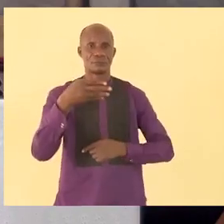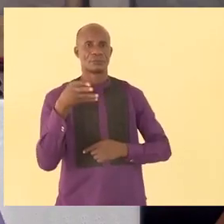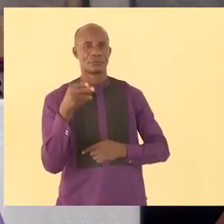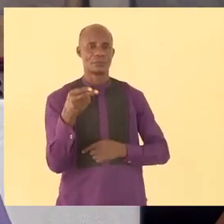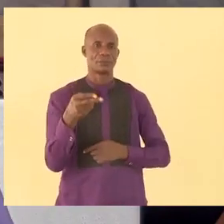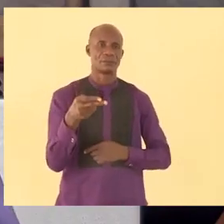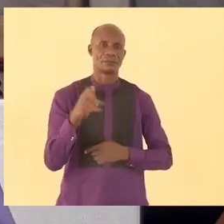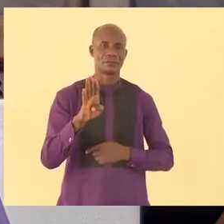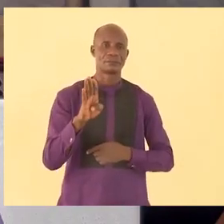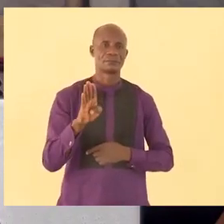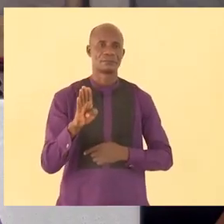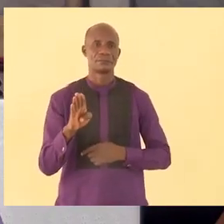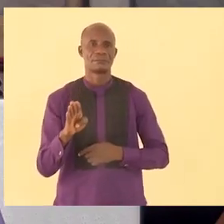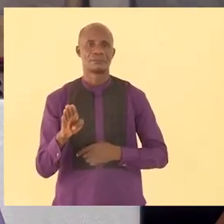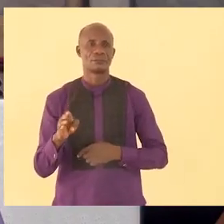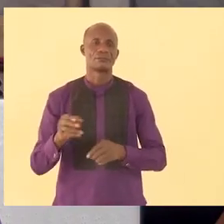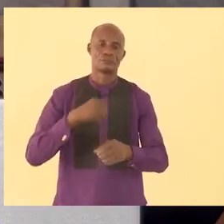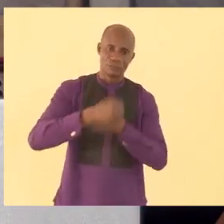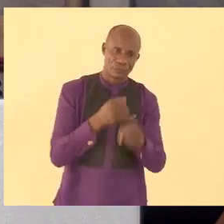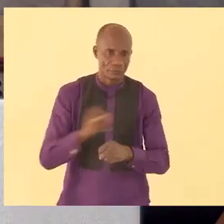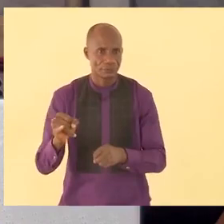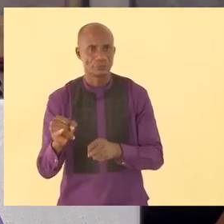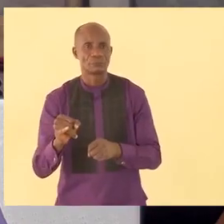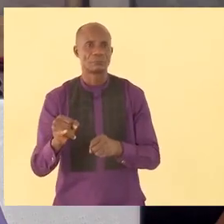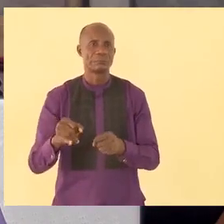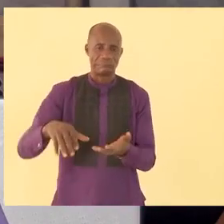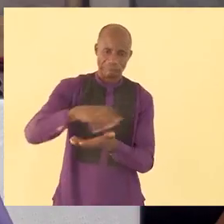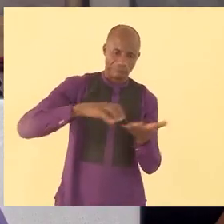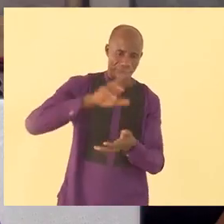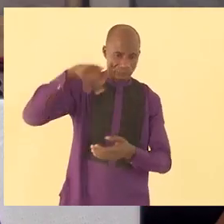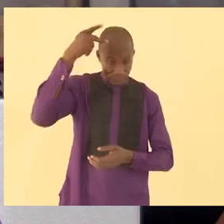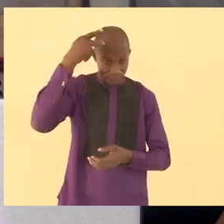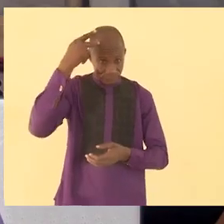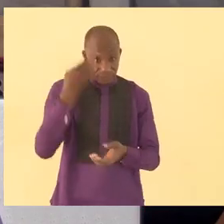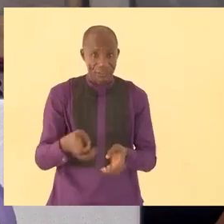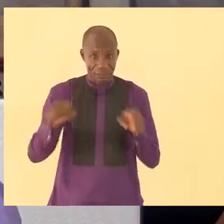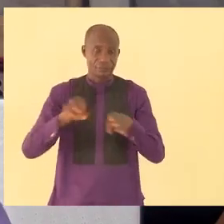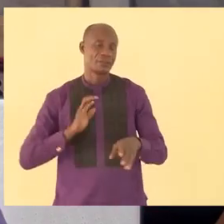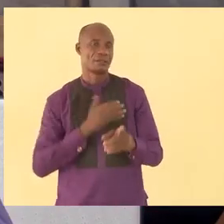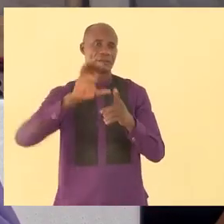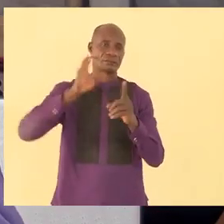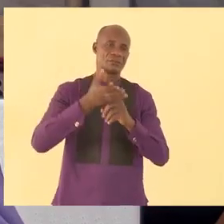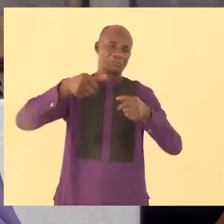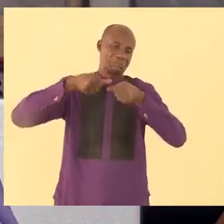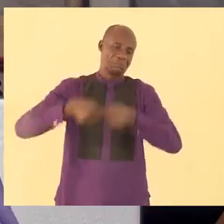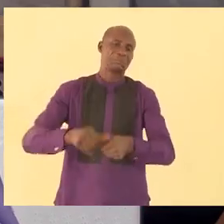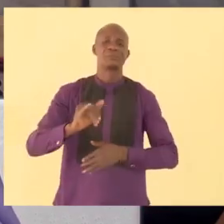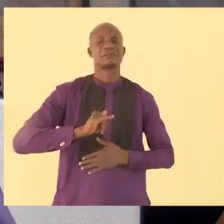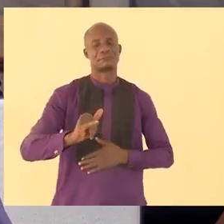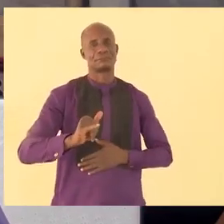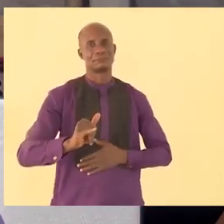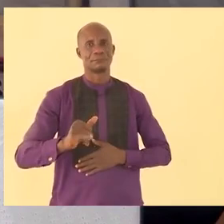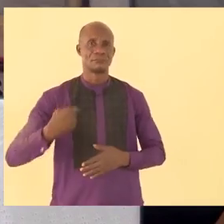of banditry, of economic distress, of political confusion, even though our circumstances remain the